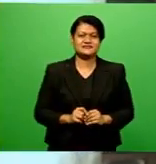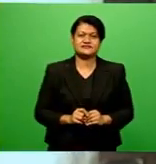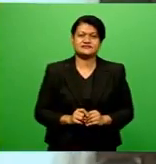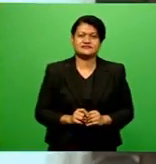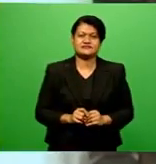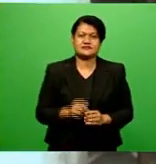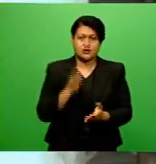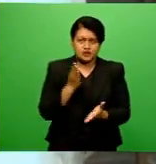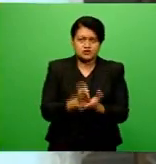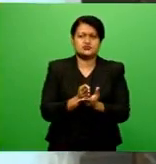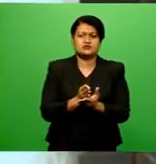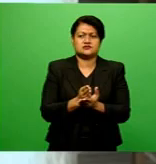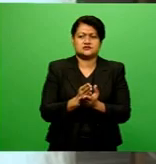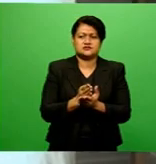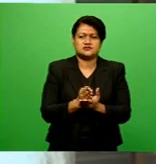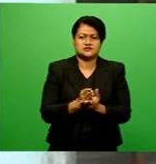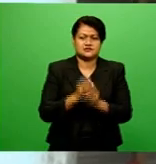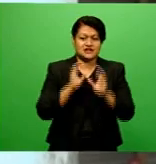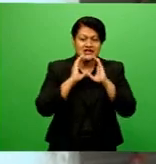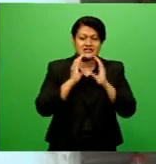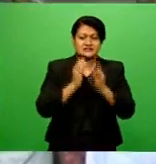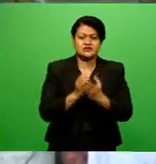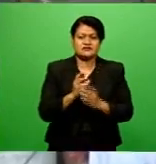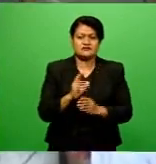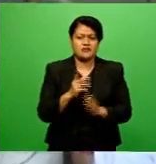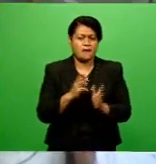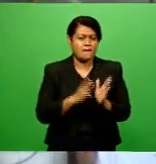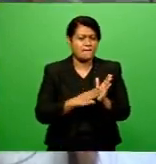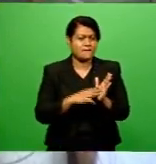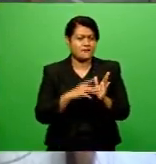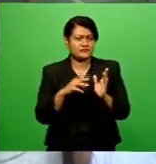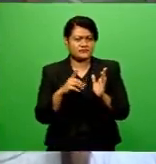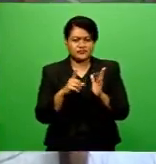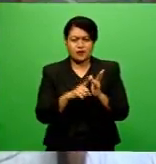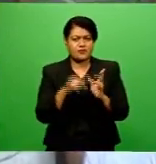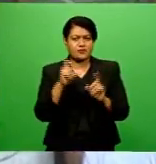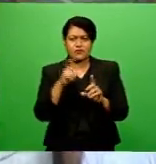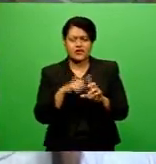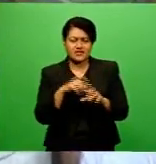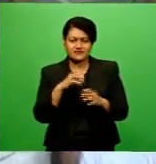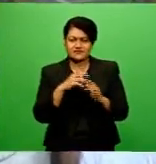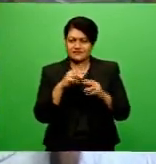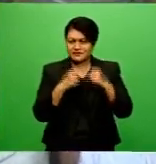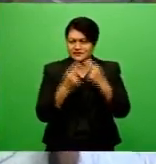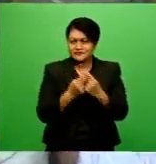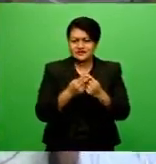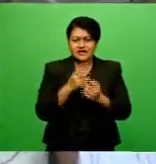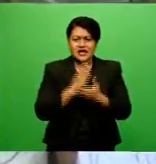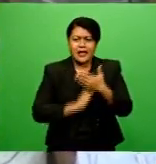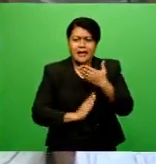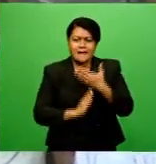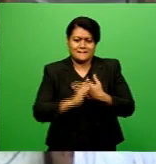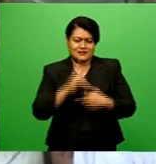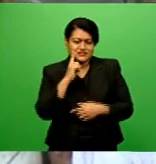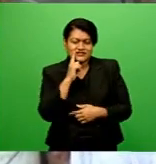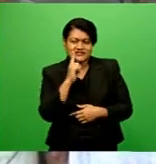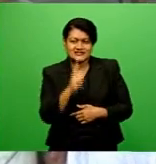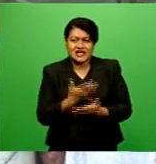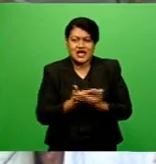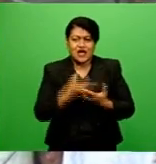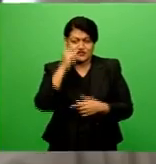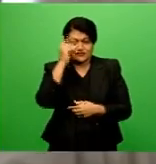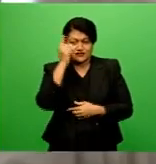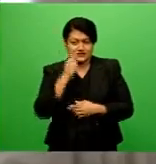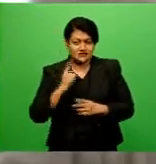miracle for the More family, who says their prayers have been answered and that they're humbled to see how fellow Fijians have reached out to